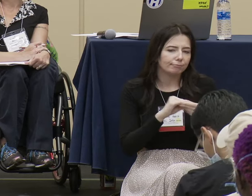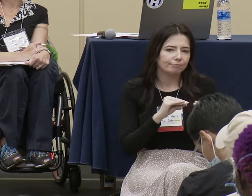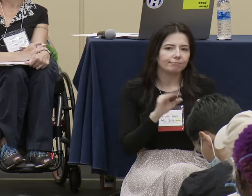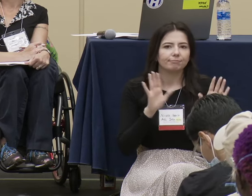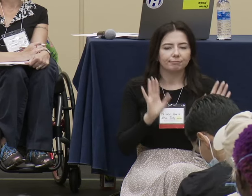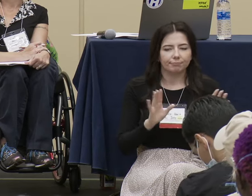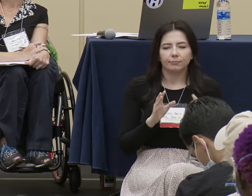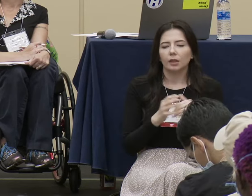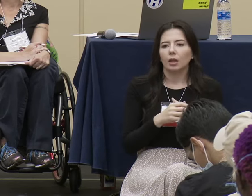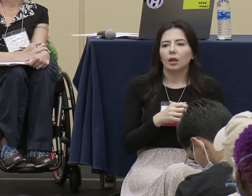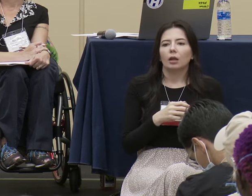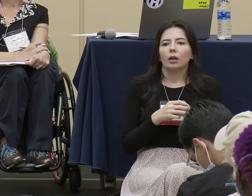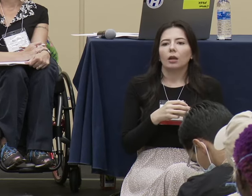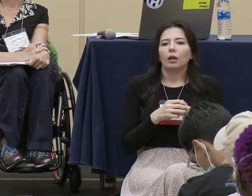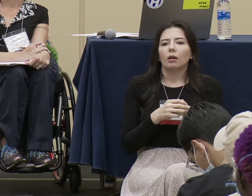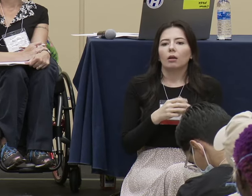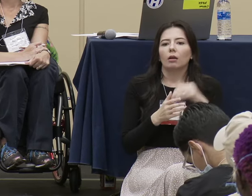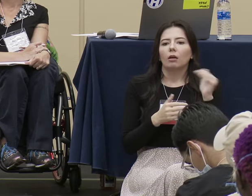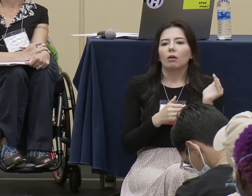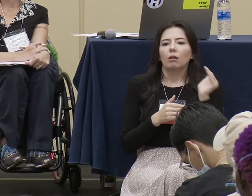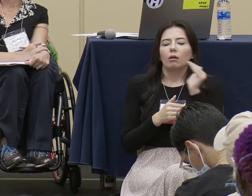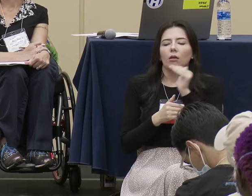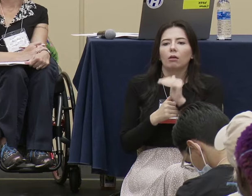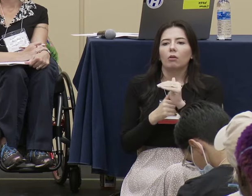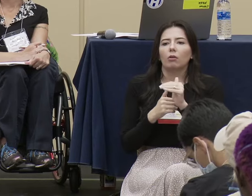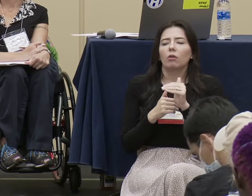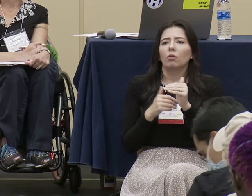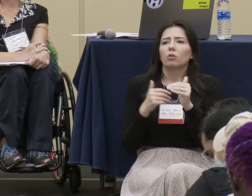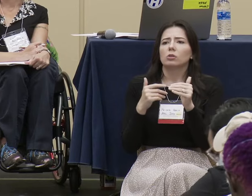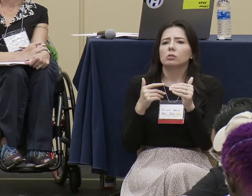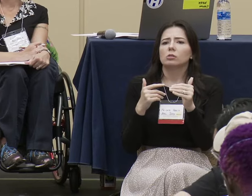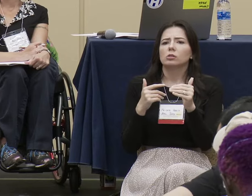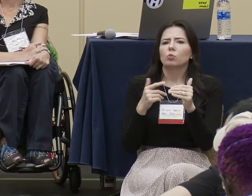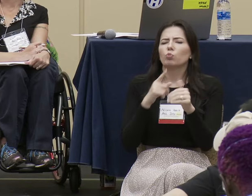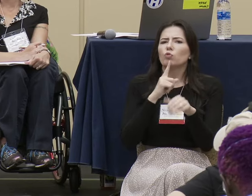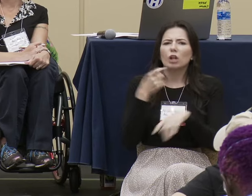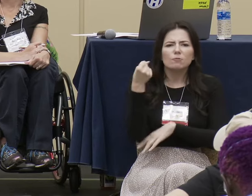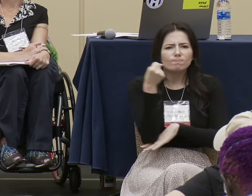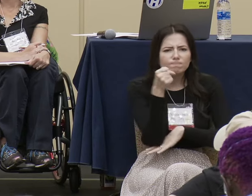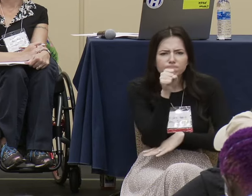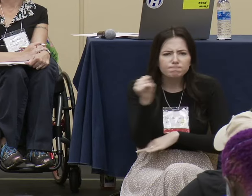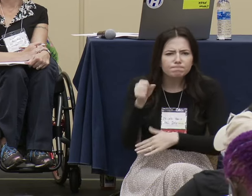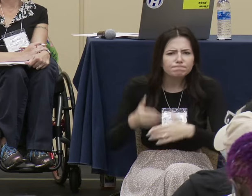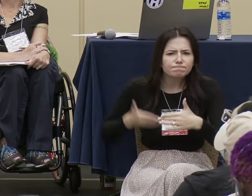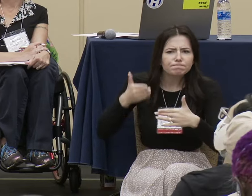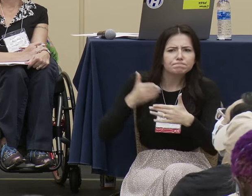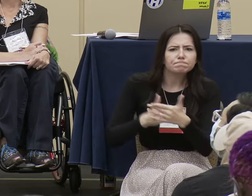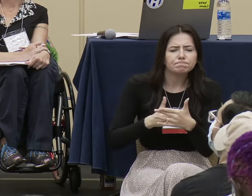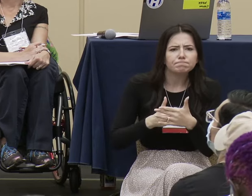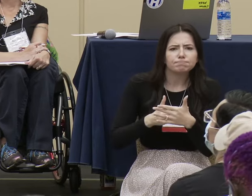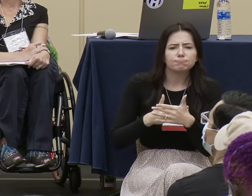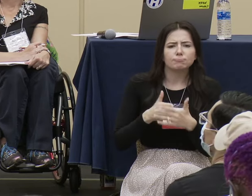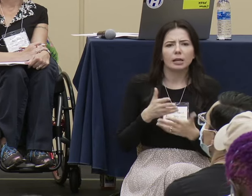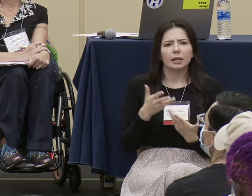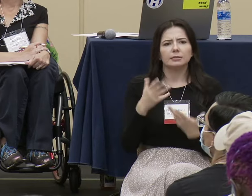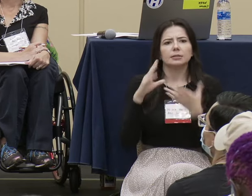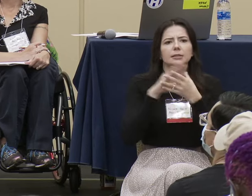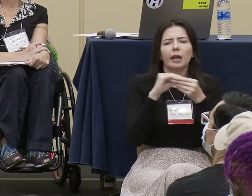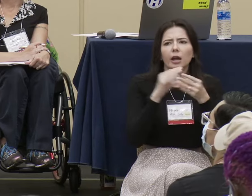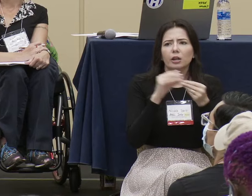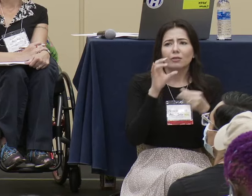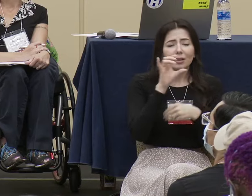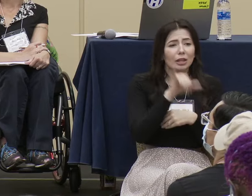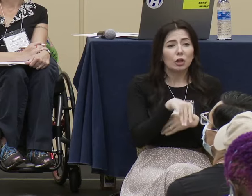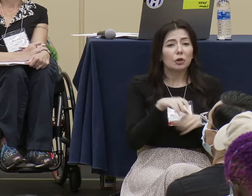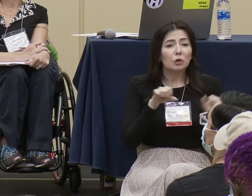And we're coming up, we're like pushing against, we're trying to push against the narratives that there